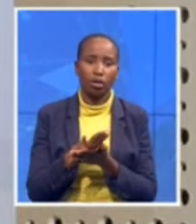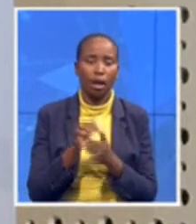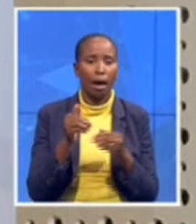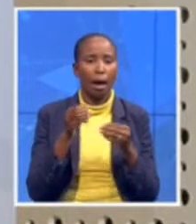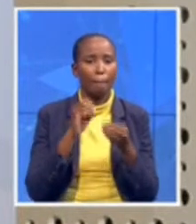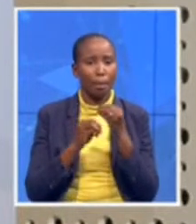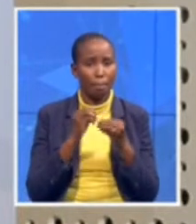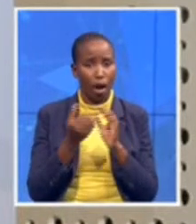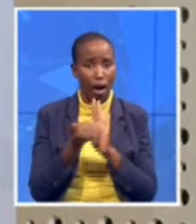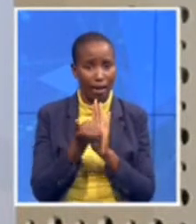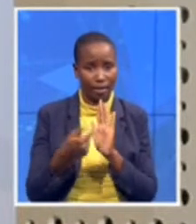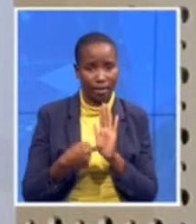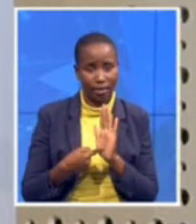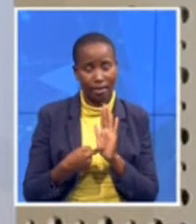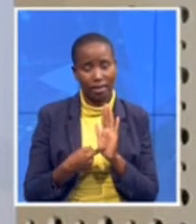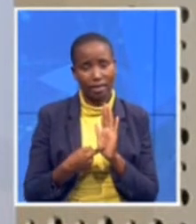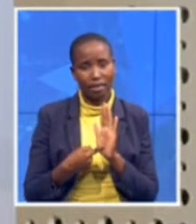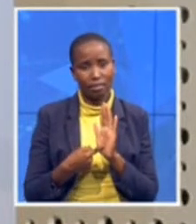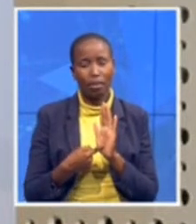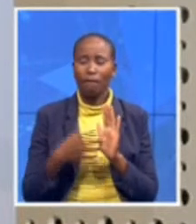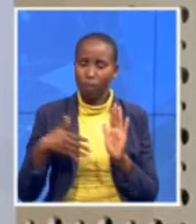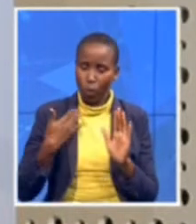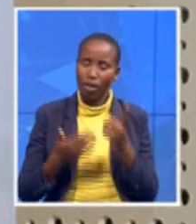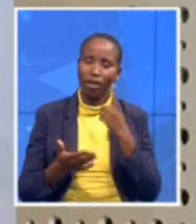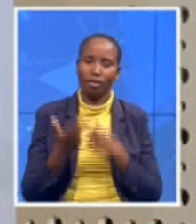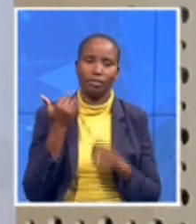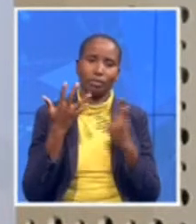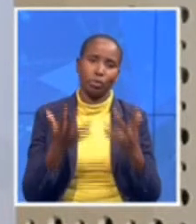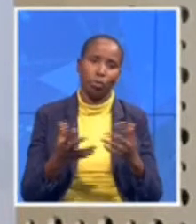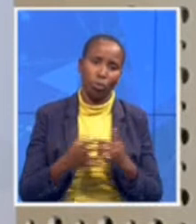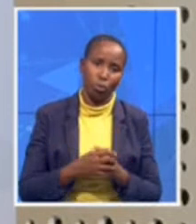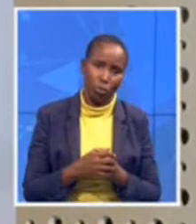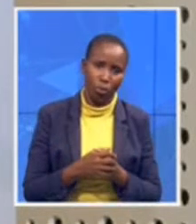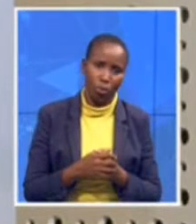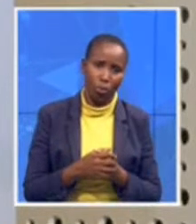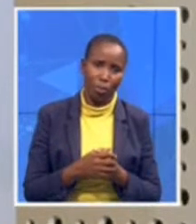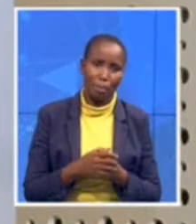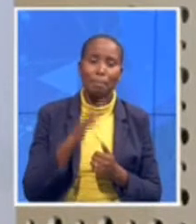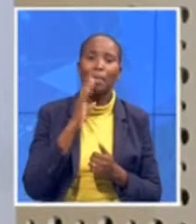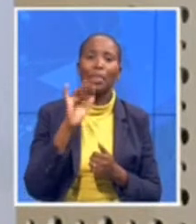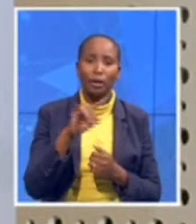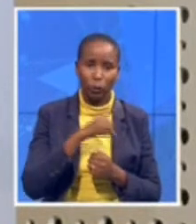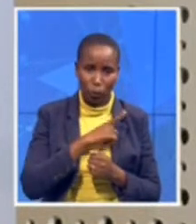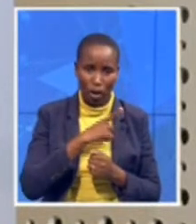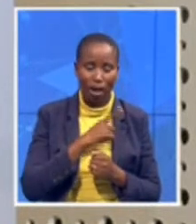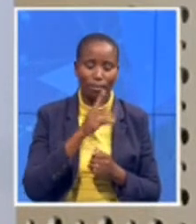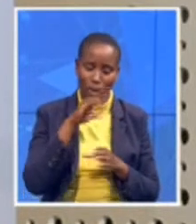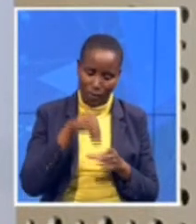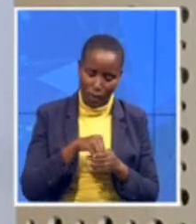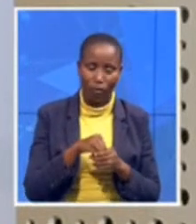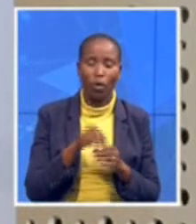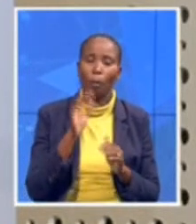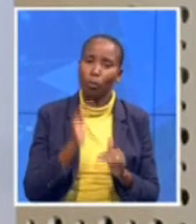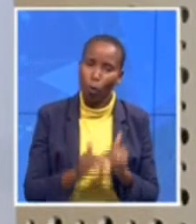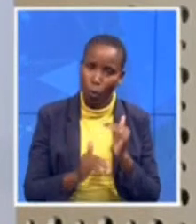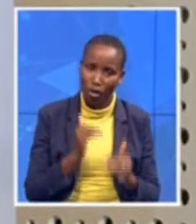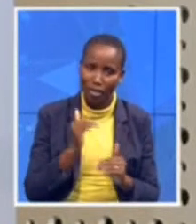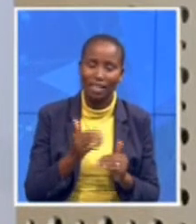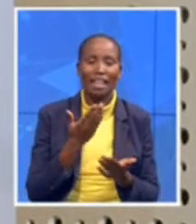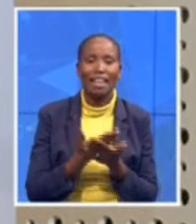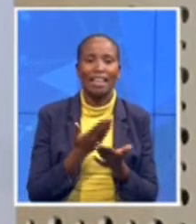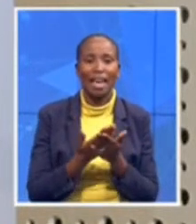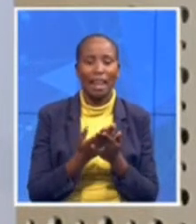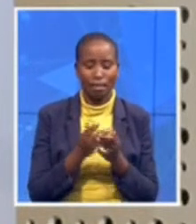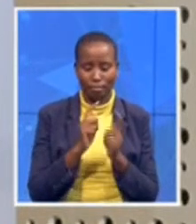that. This is the very reason that we embarked on a process to amend the Films and Publication Act.